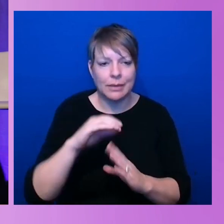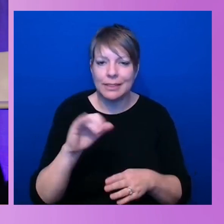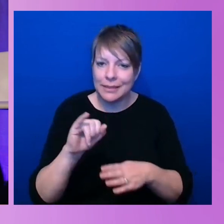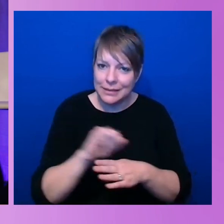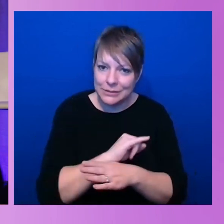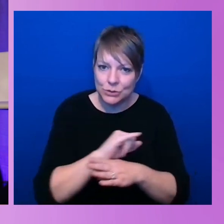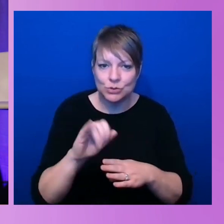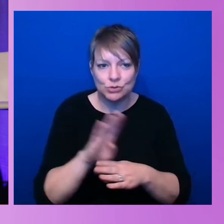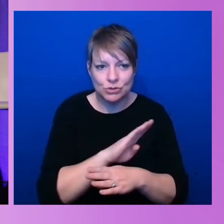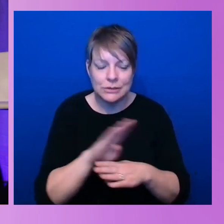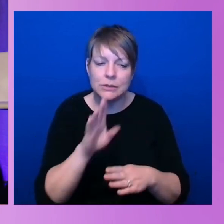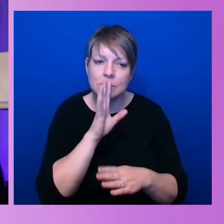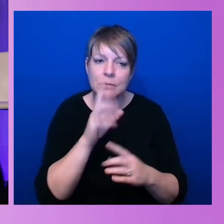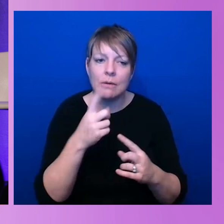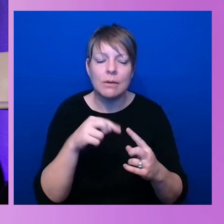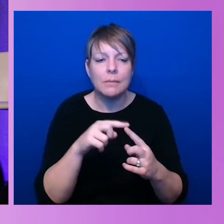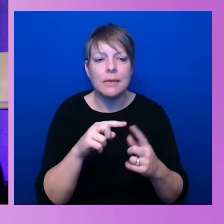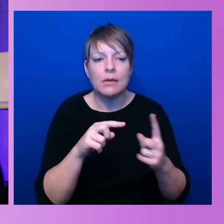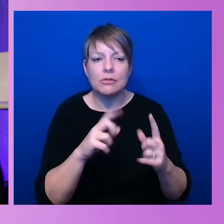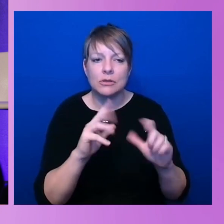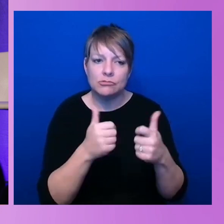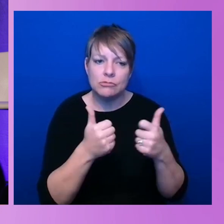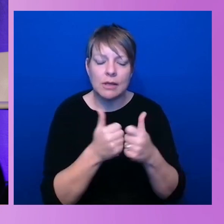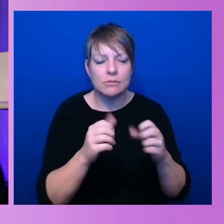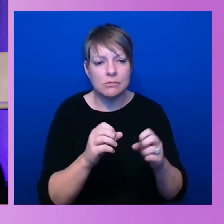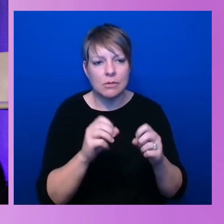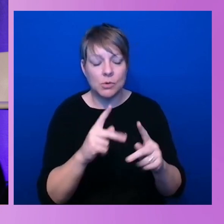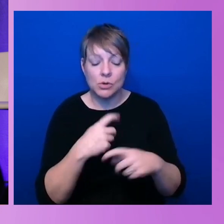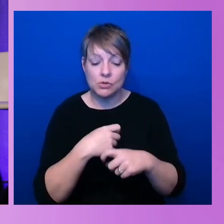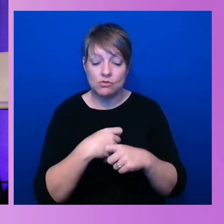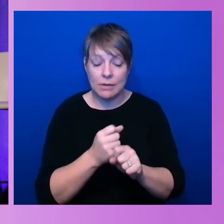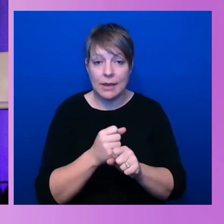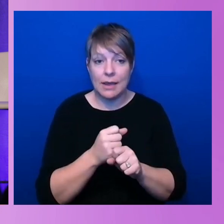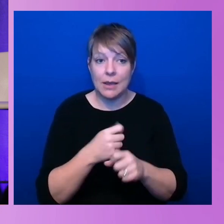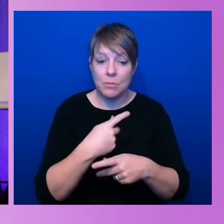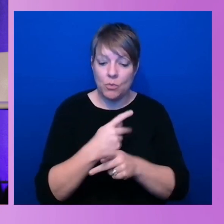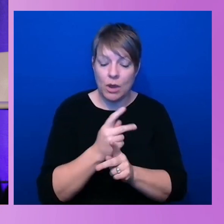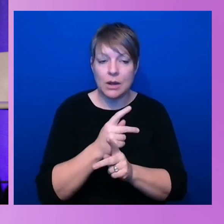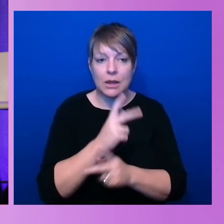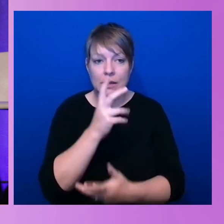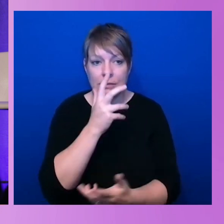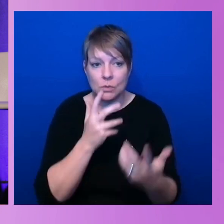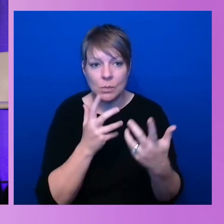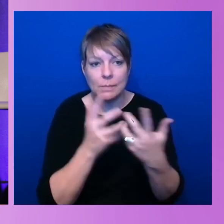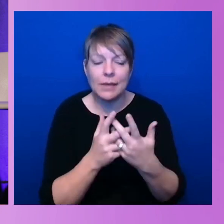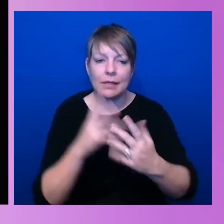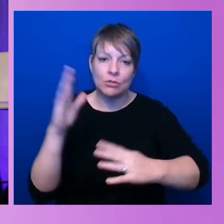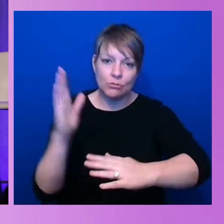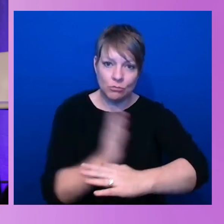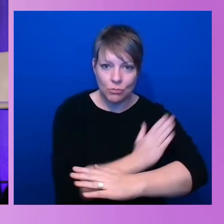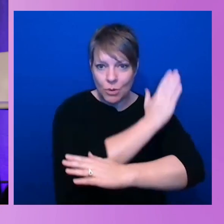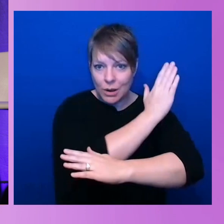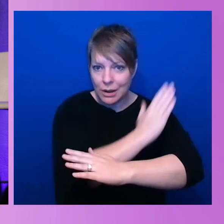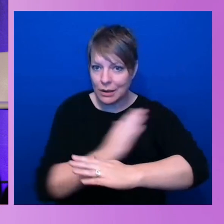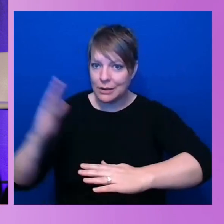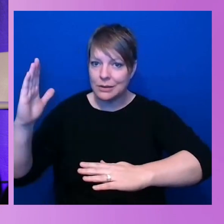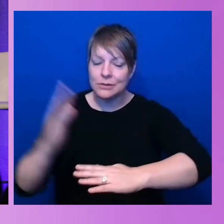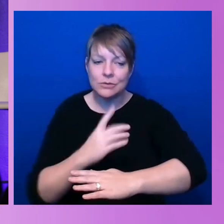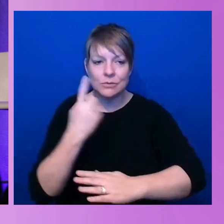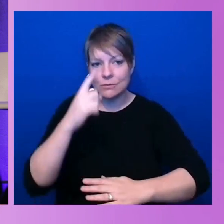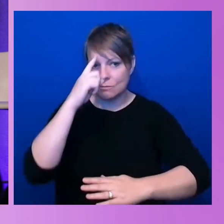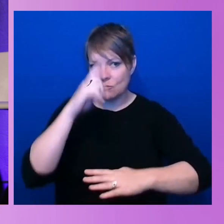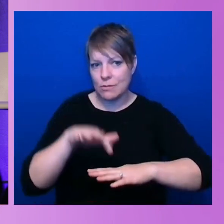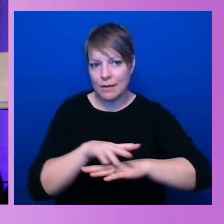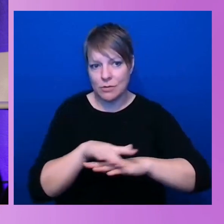and opportunities of creating products that are designed to meet the full range and broad spectrum of neurodiversity, and